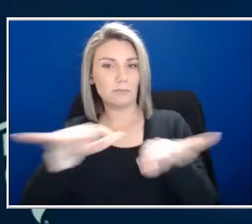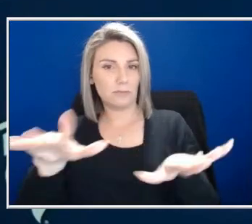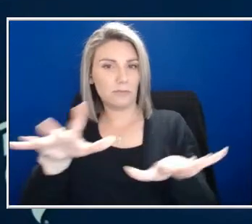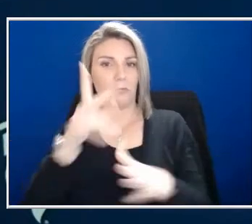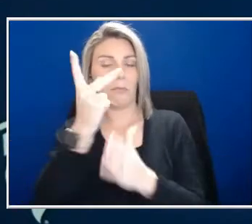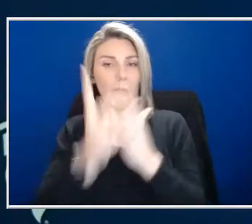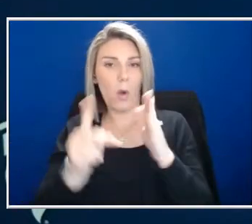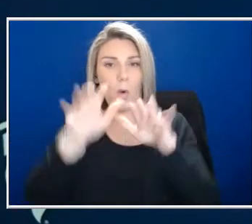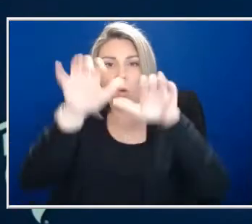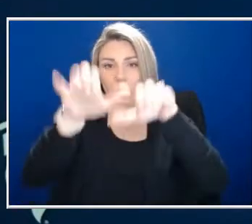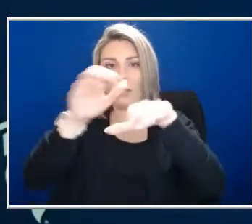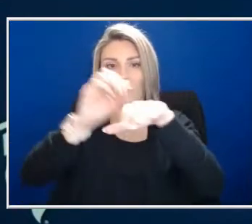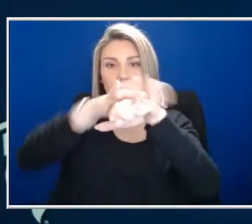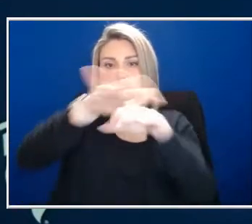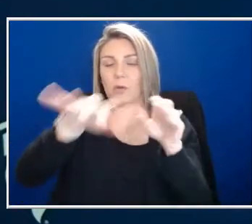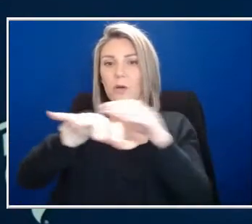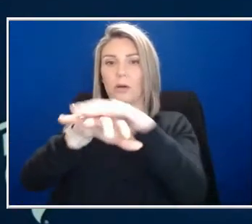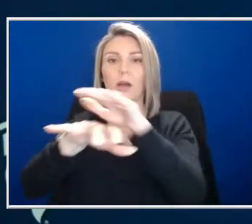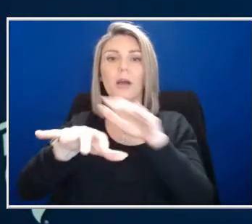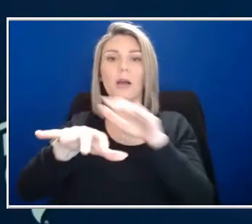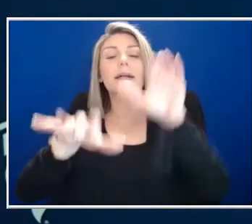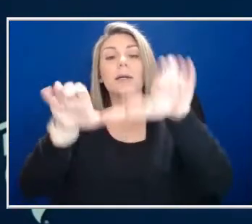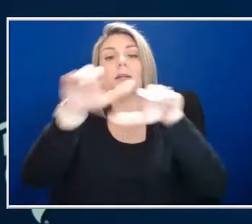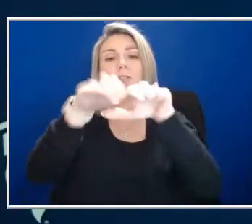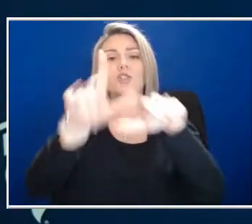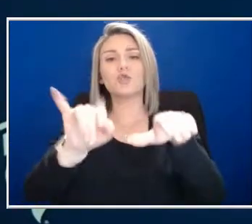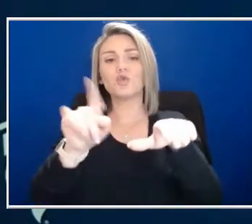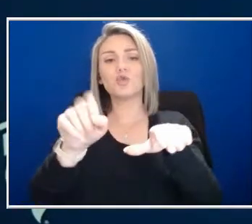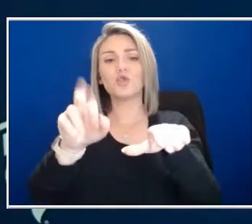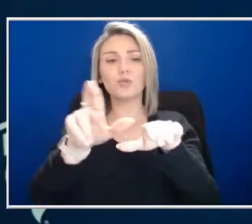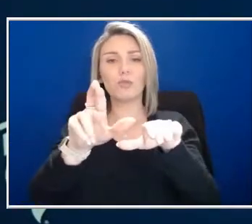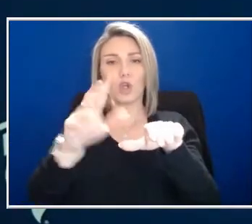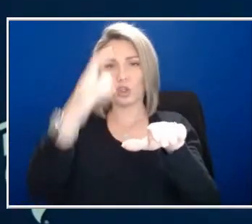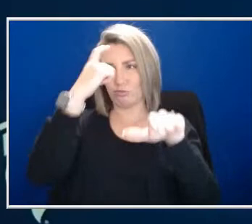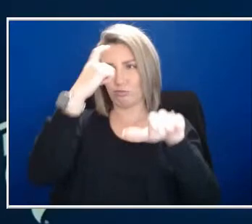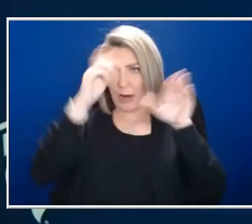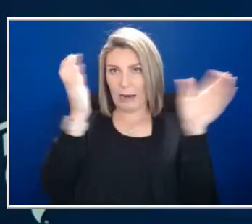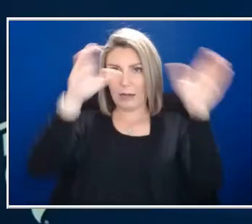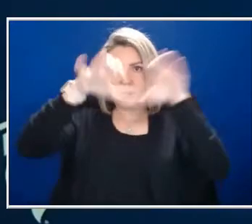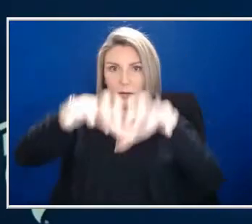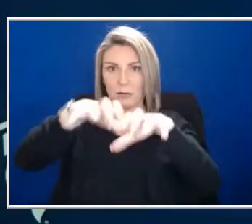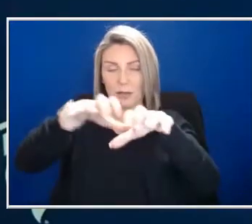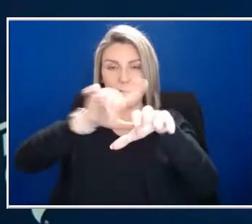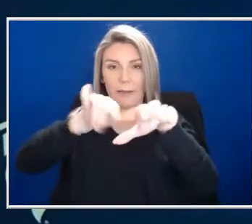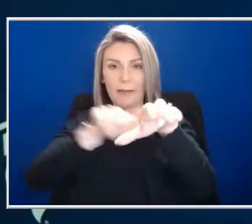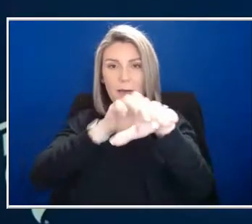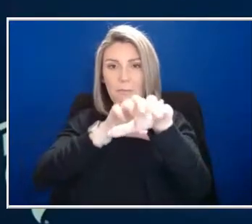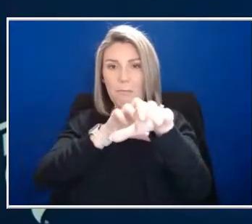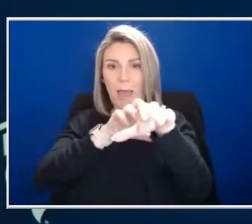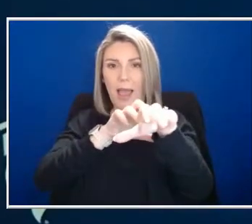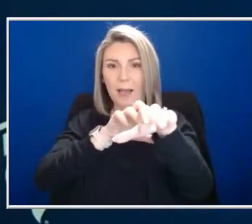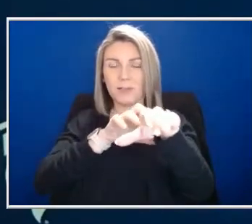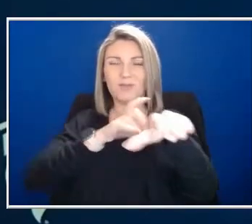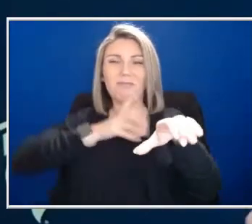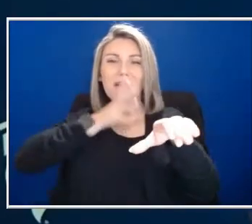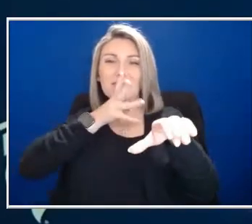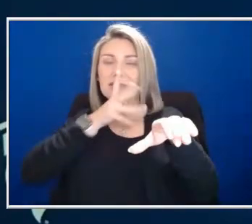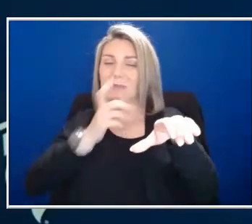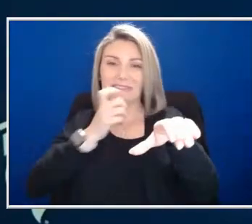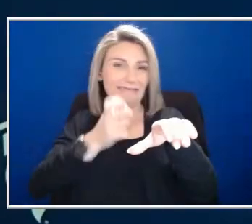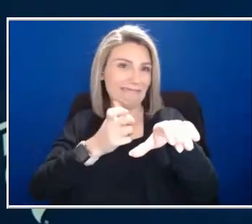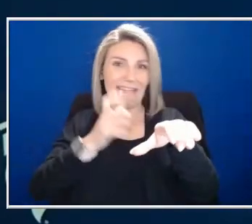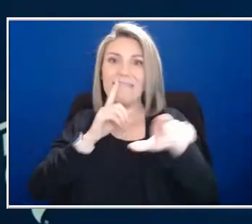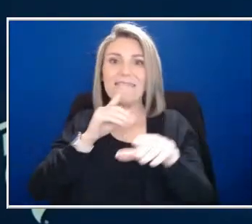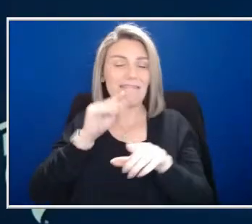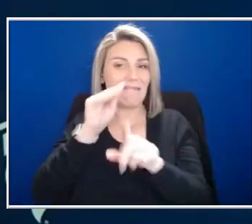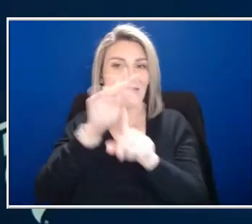tumor was in the back of my head in the vision center, and so my speech wasn't affected, my motor skills